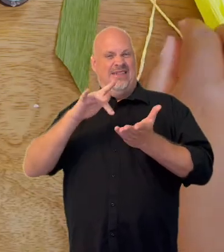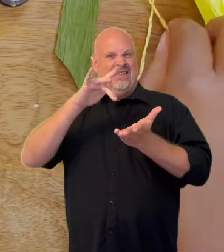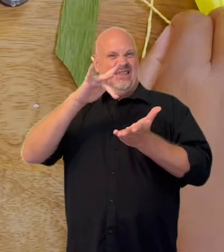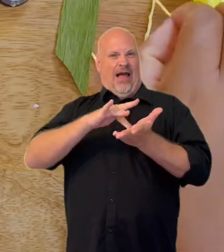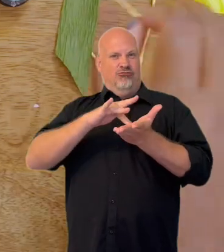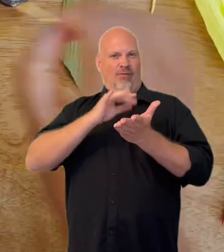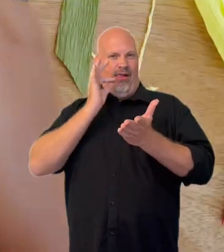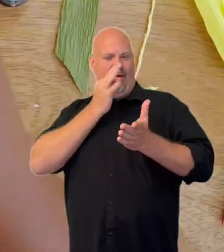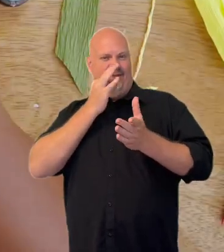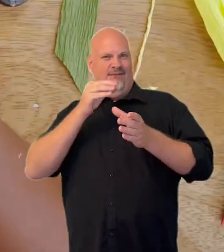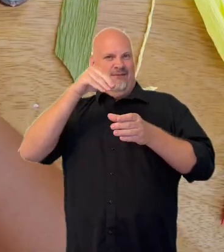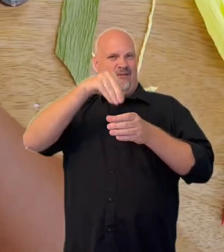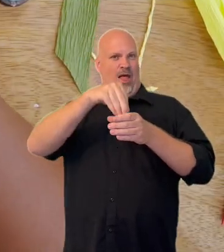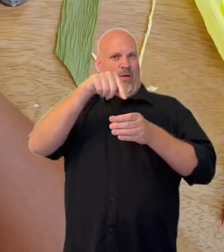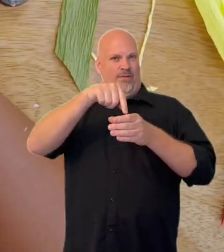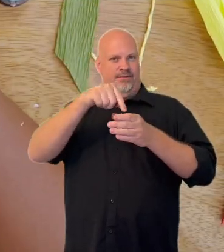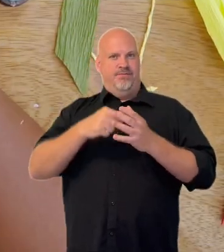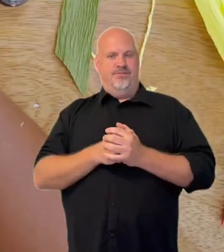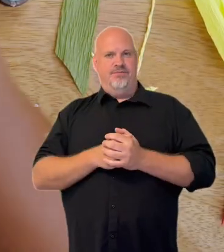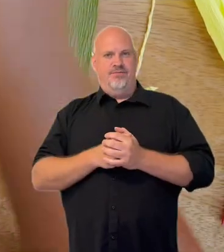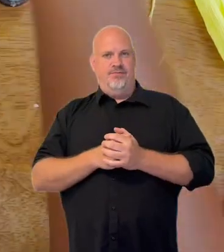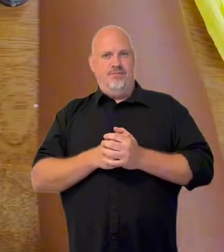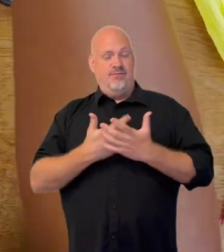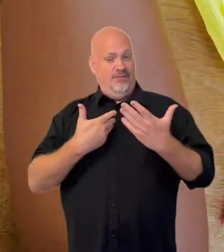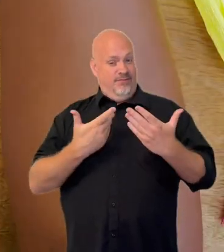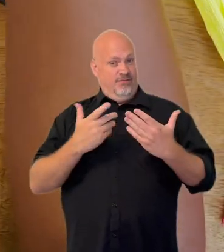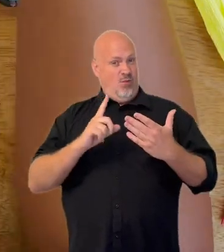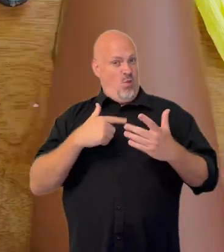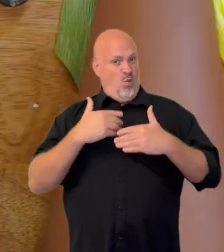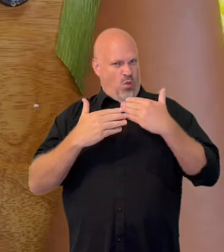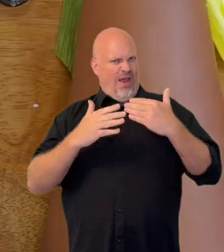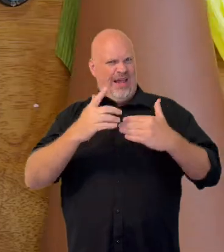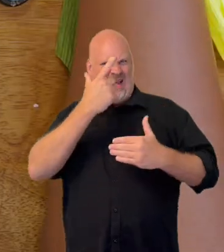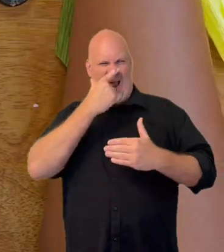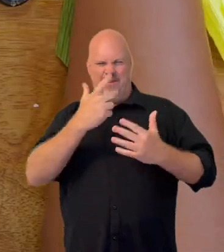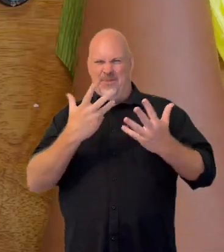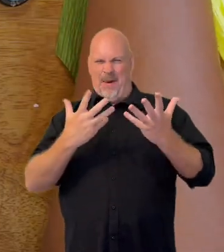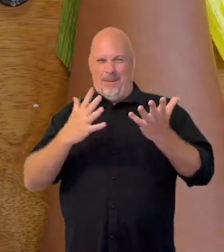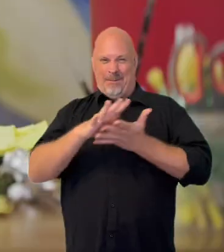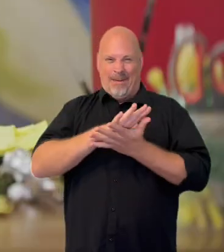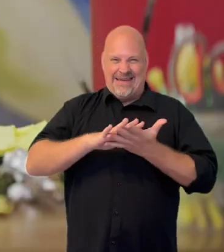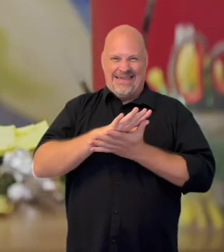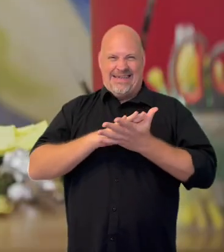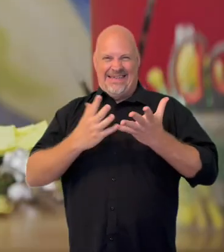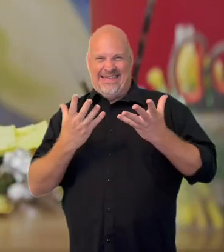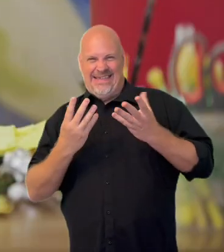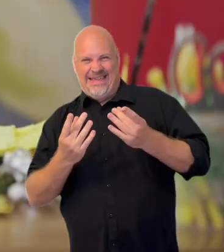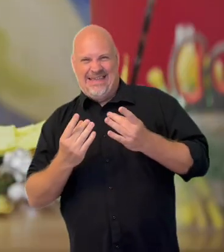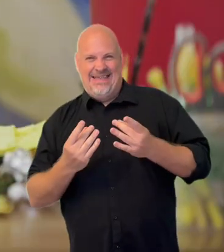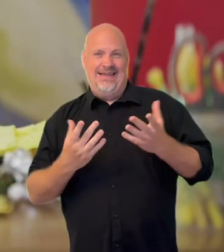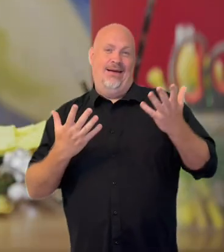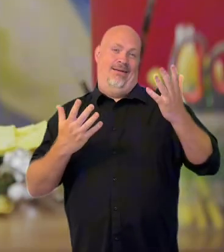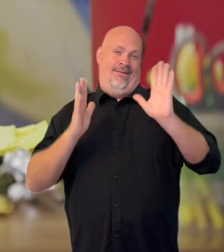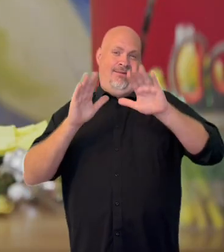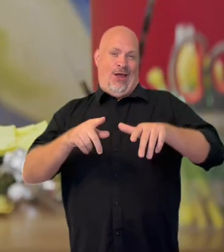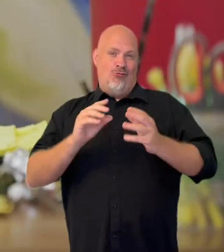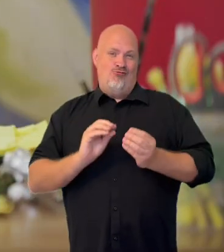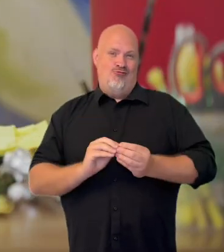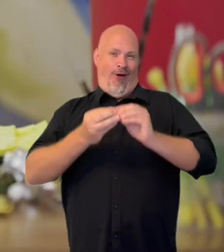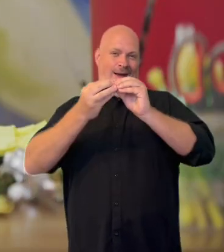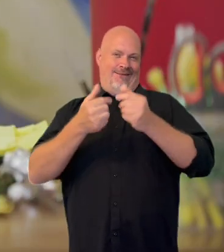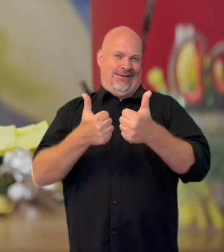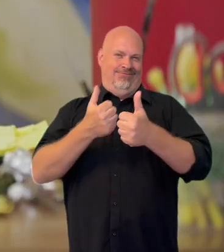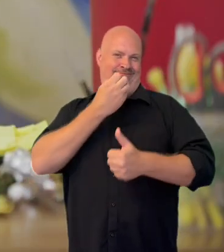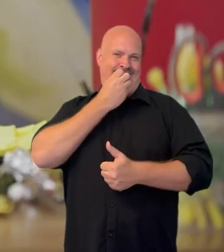best part about making crafts, I think. And so I want to spread some glue over the top, across